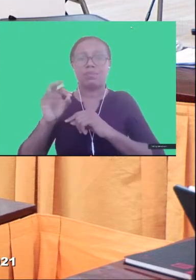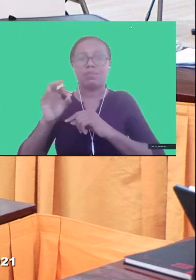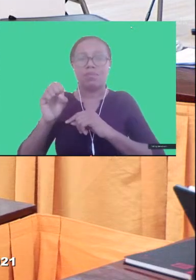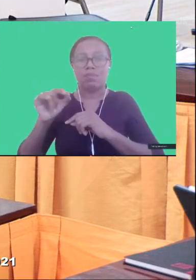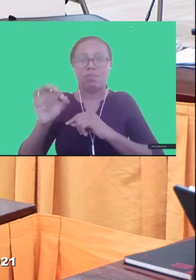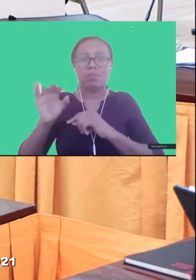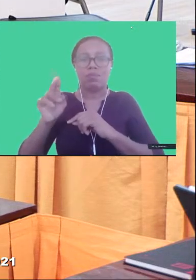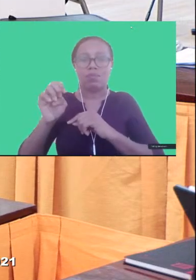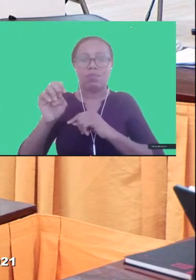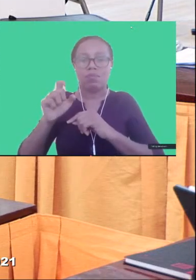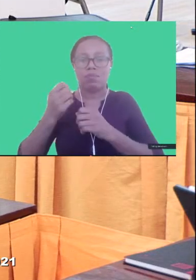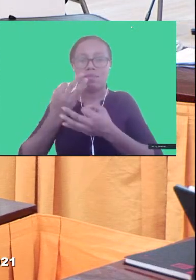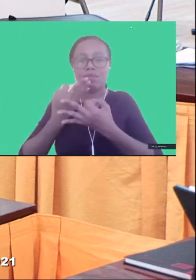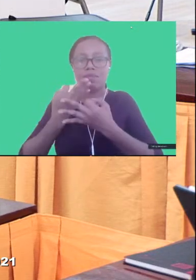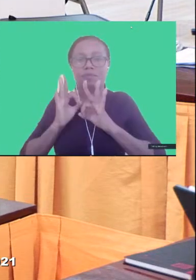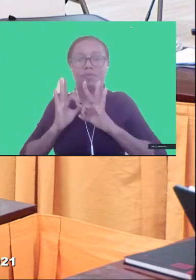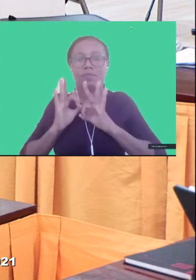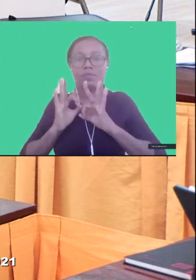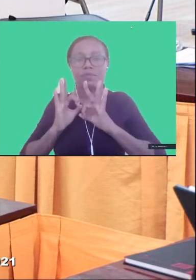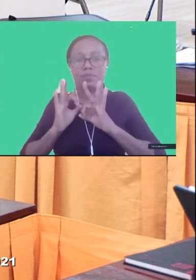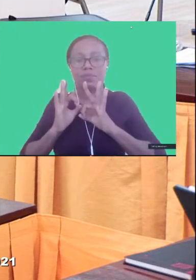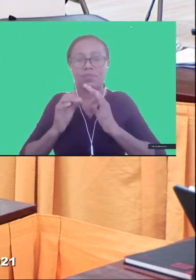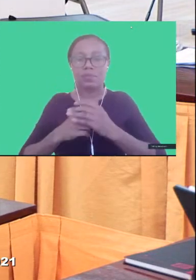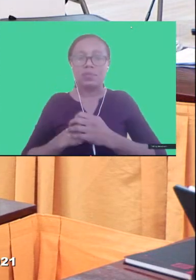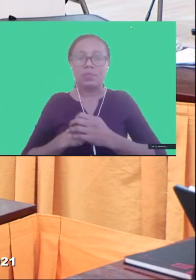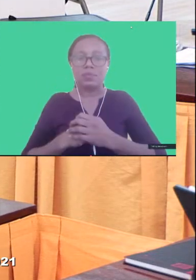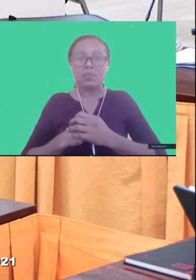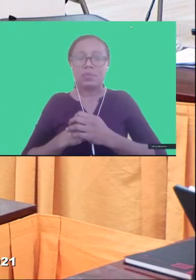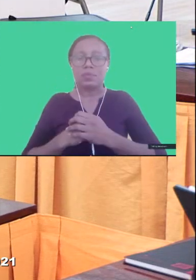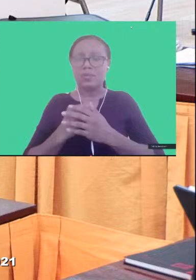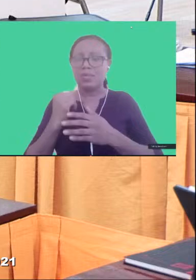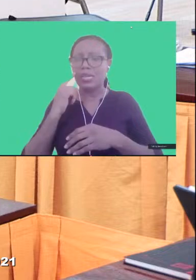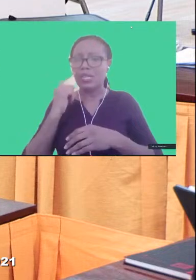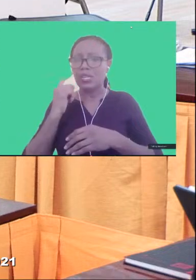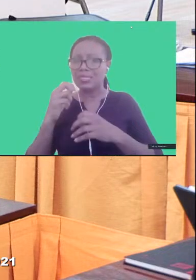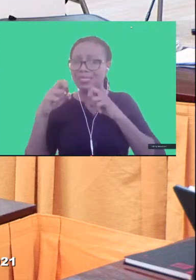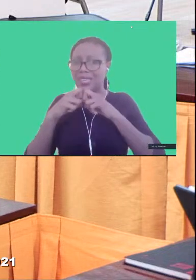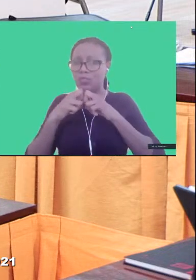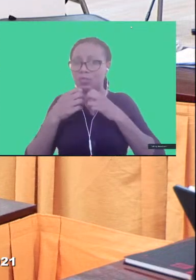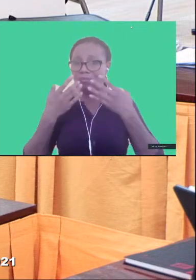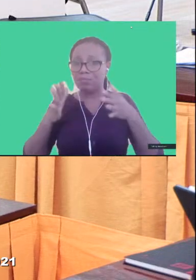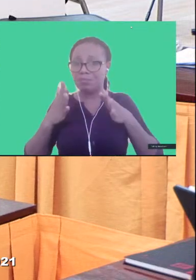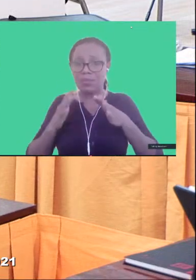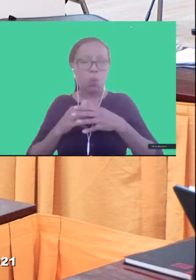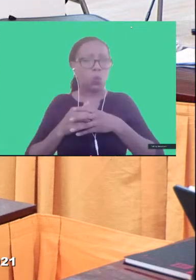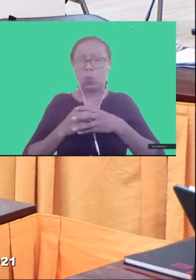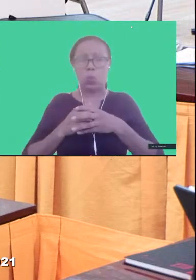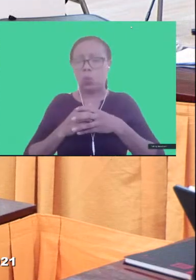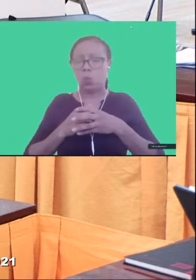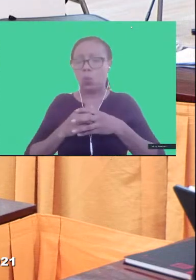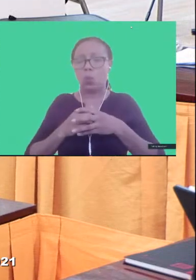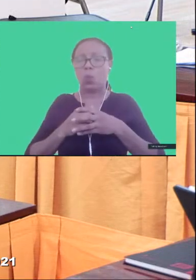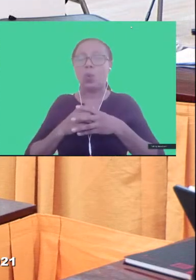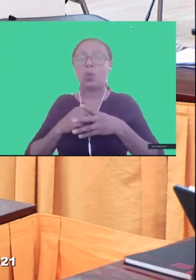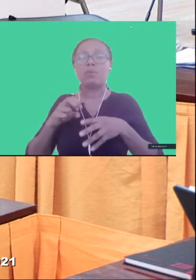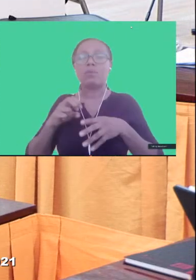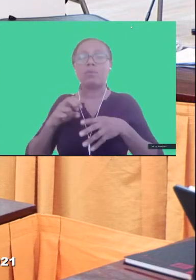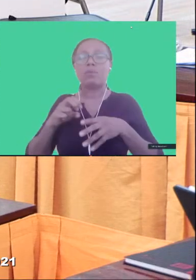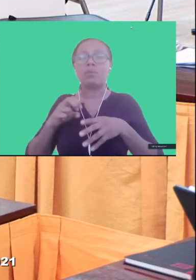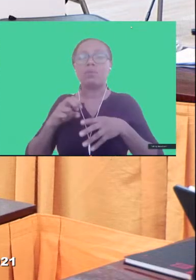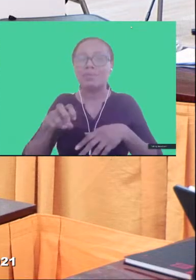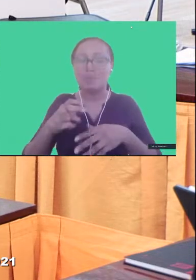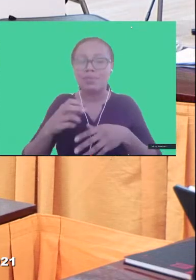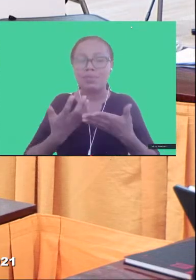the transport sector, as Minister did indicate, which actually uses a third of the fossil fuel consumption